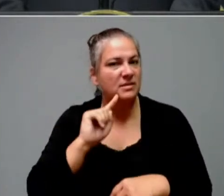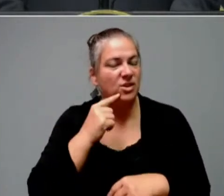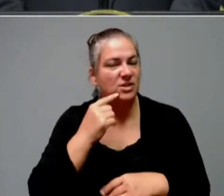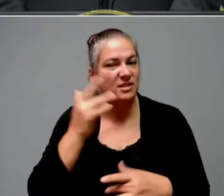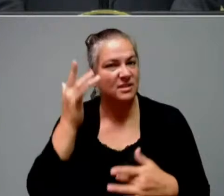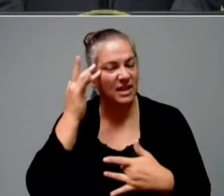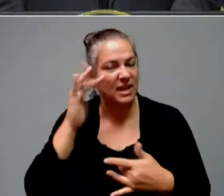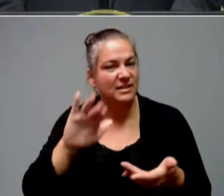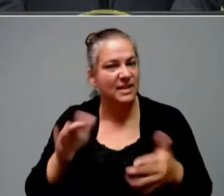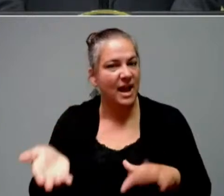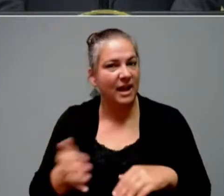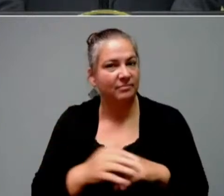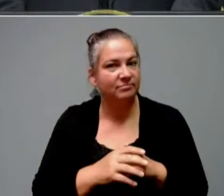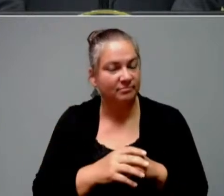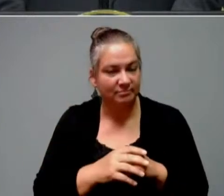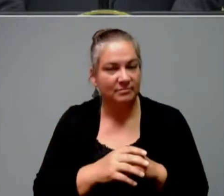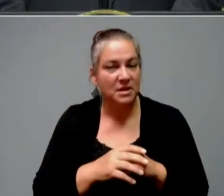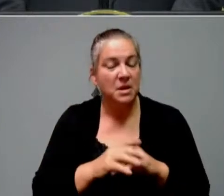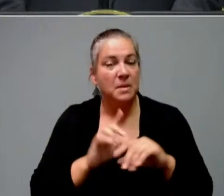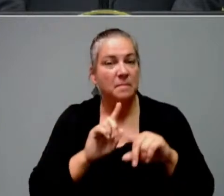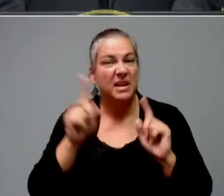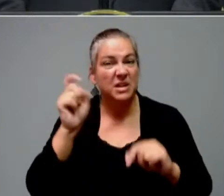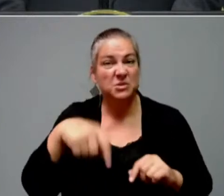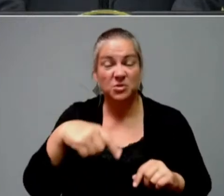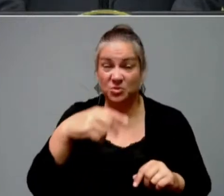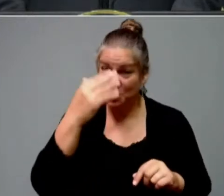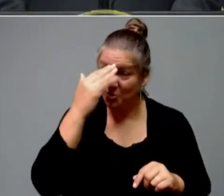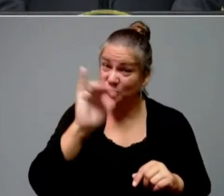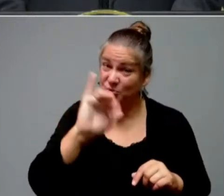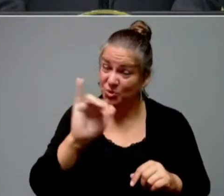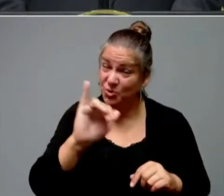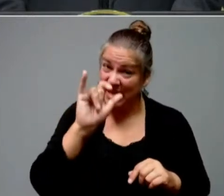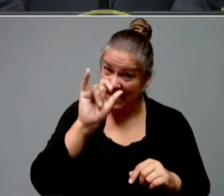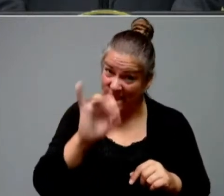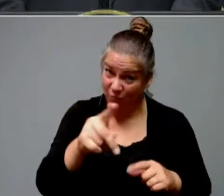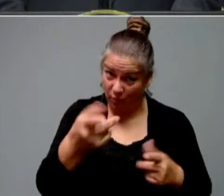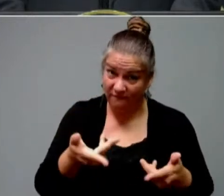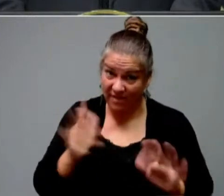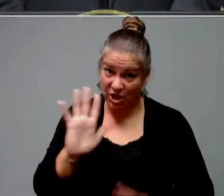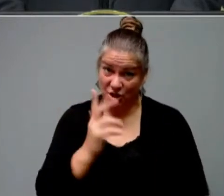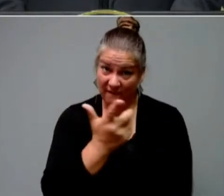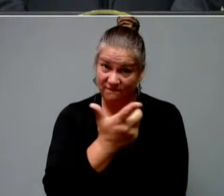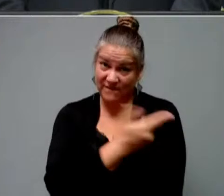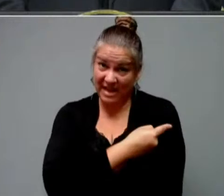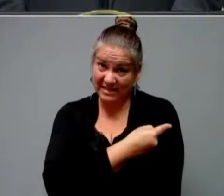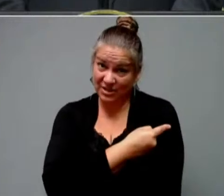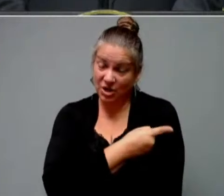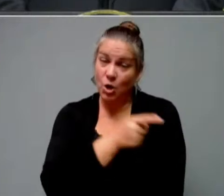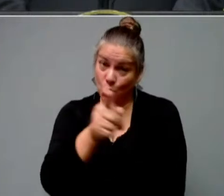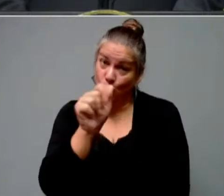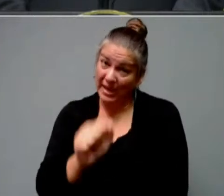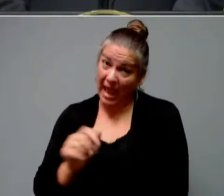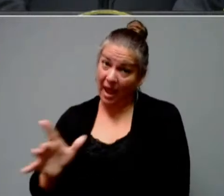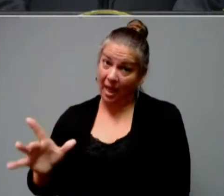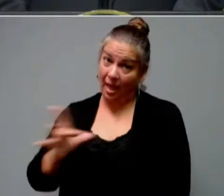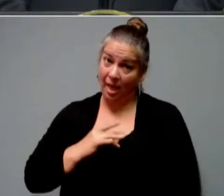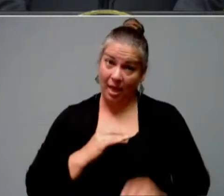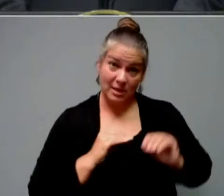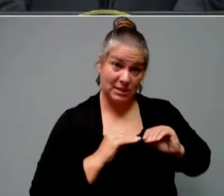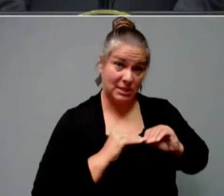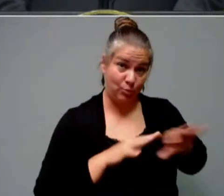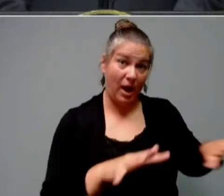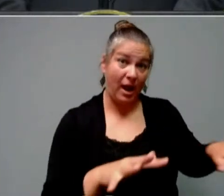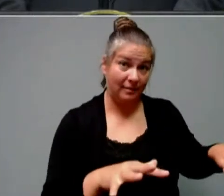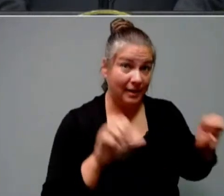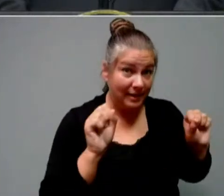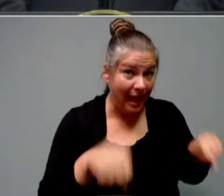need to acknowledge that with breakthrough cases, if you're vaccinated, you can potentially be spreading it to other people. And when you think